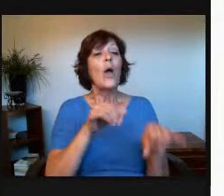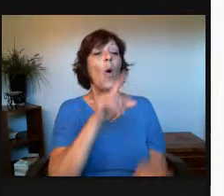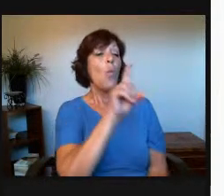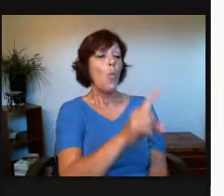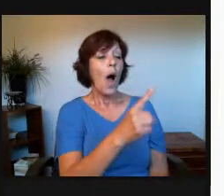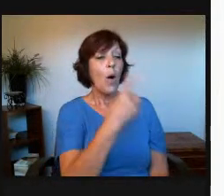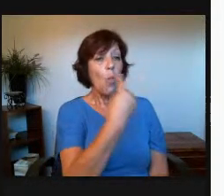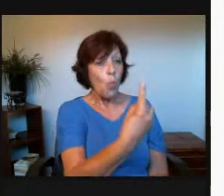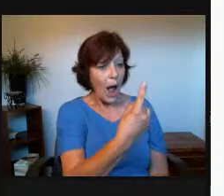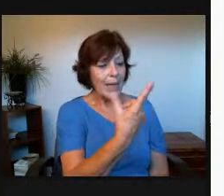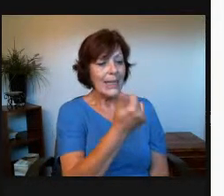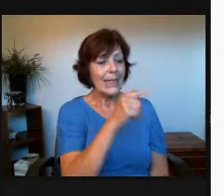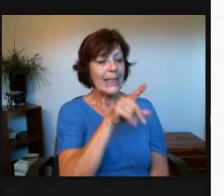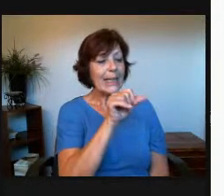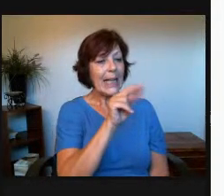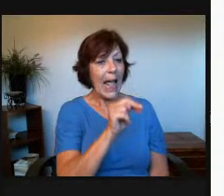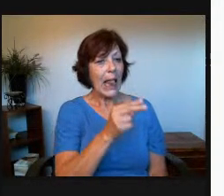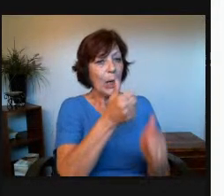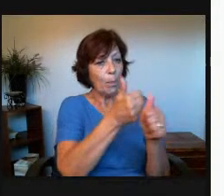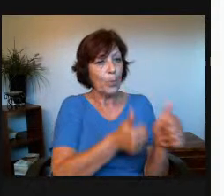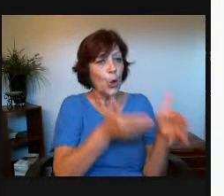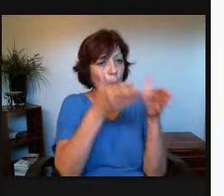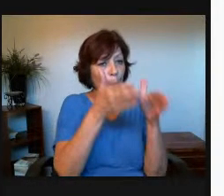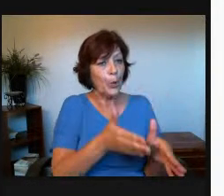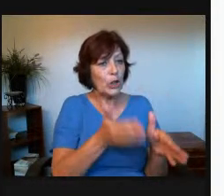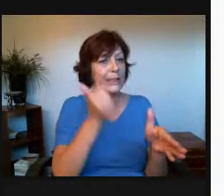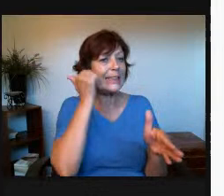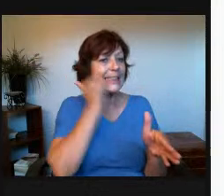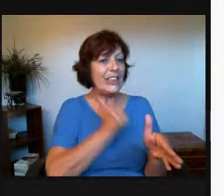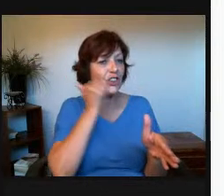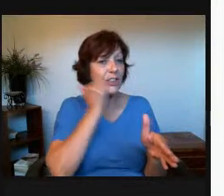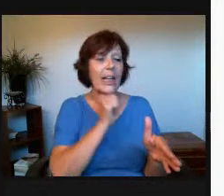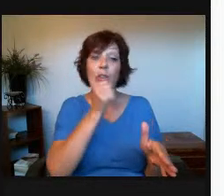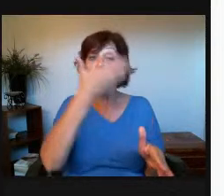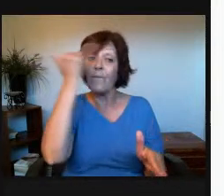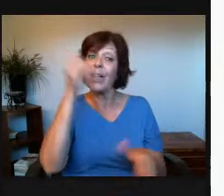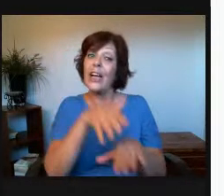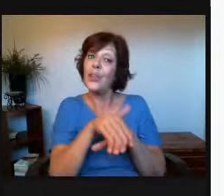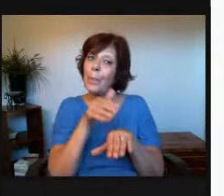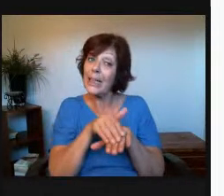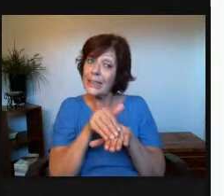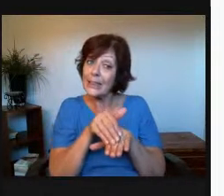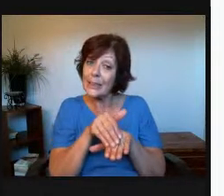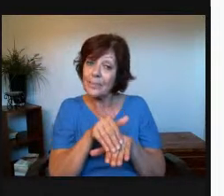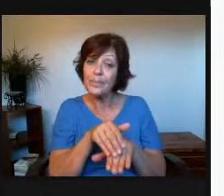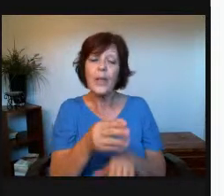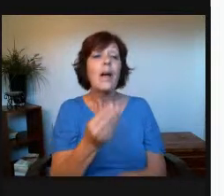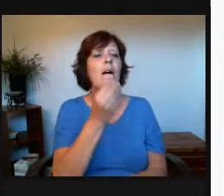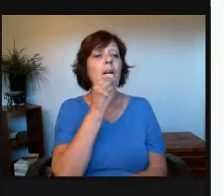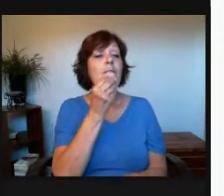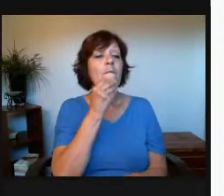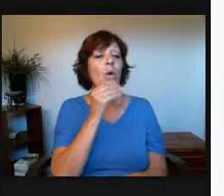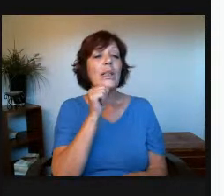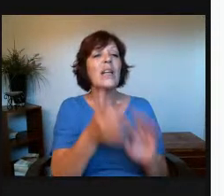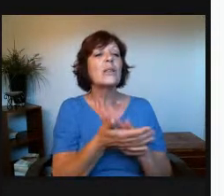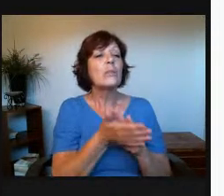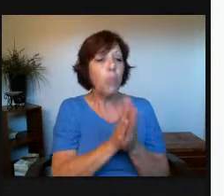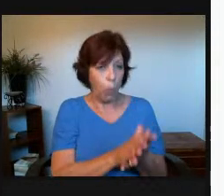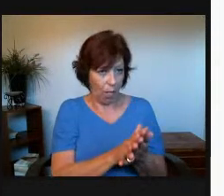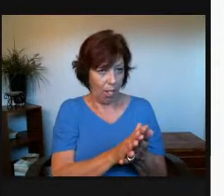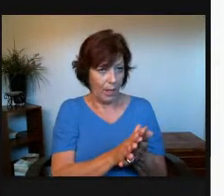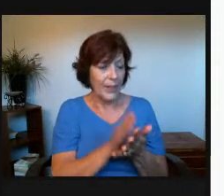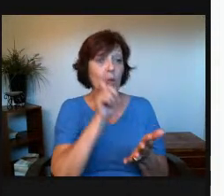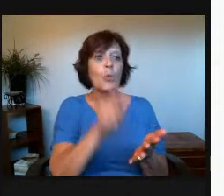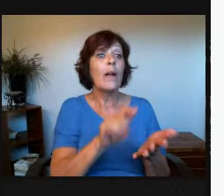per person per day. And once again, don't forget your pets. Non-perishable food that you don't have to